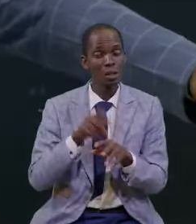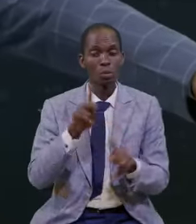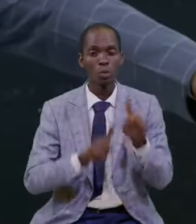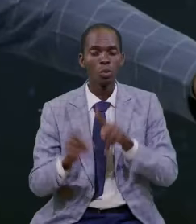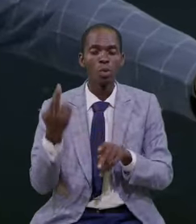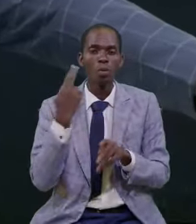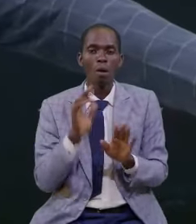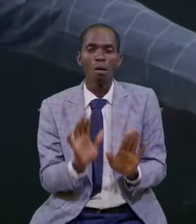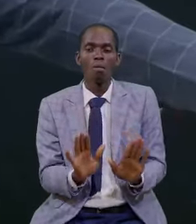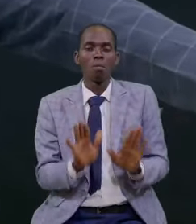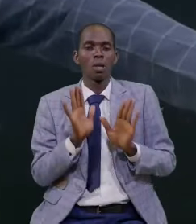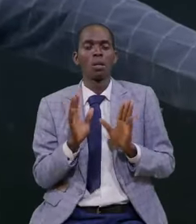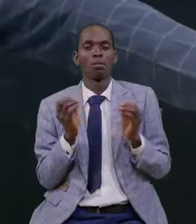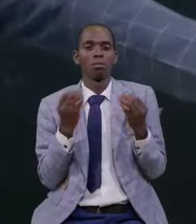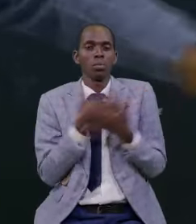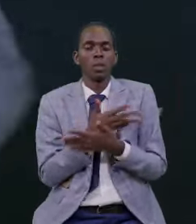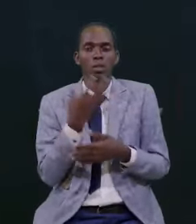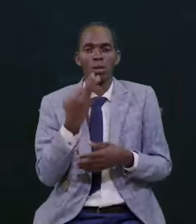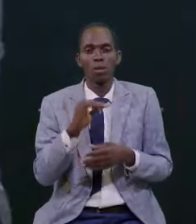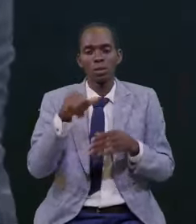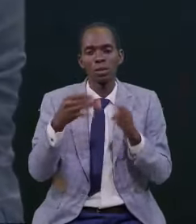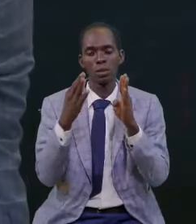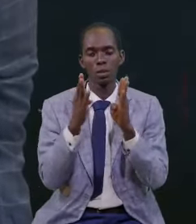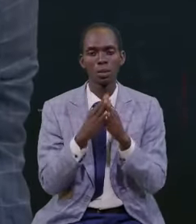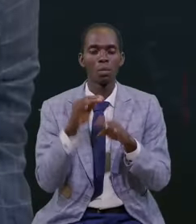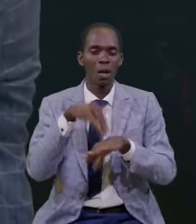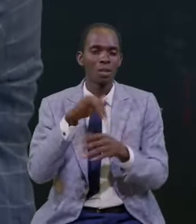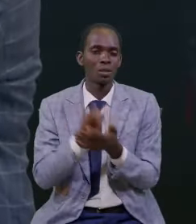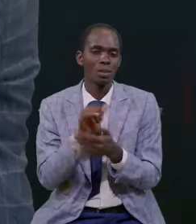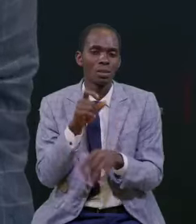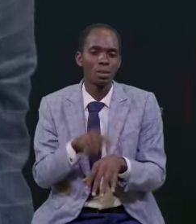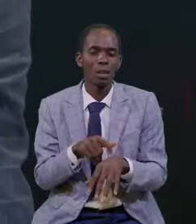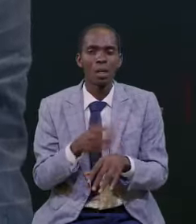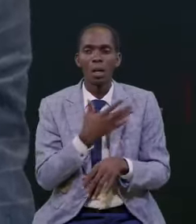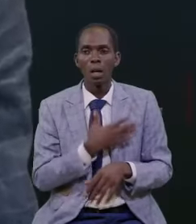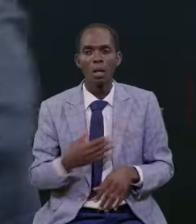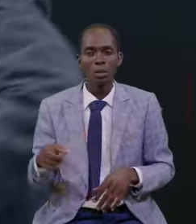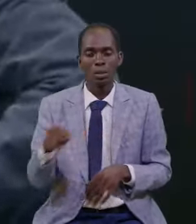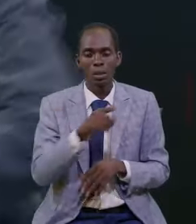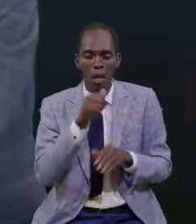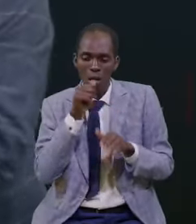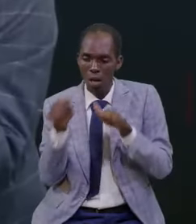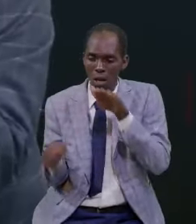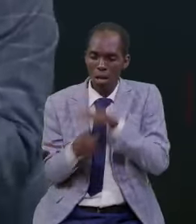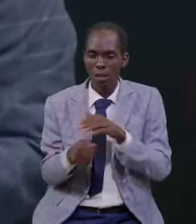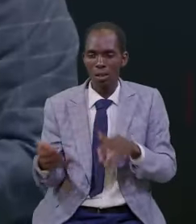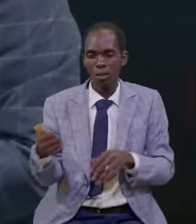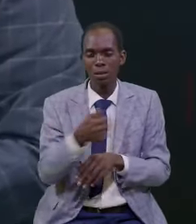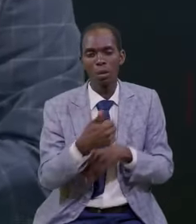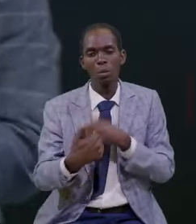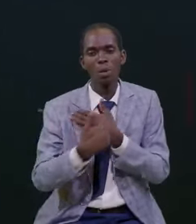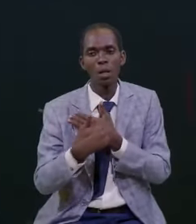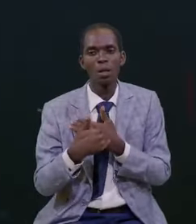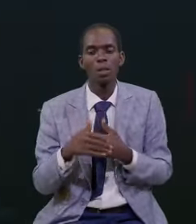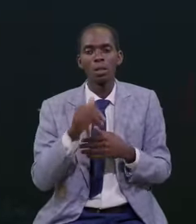of the powers that be in Jerusalem. And they locked themselves up behind almost the